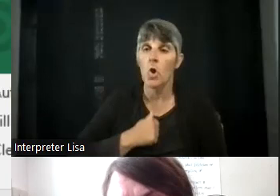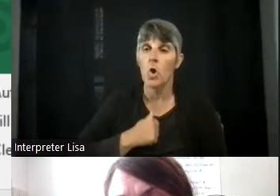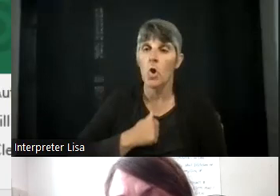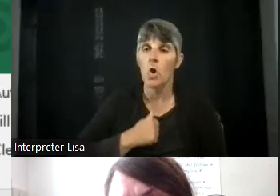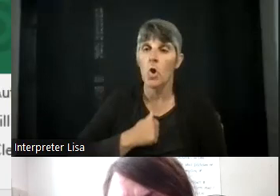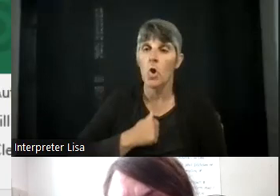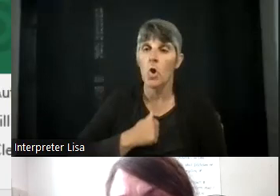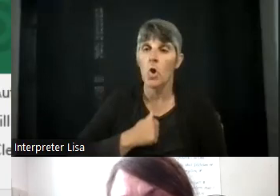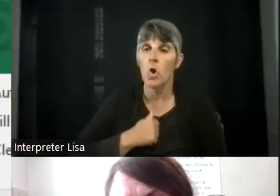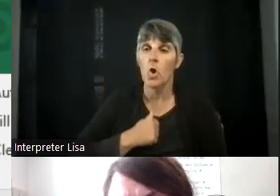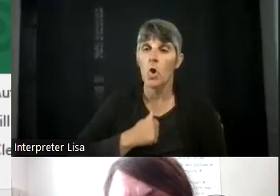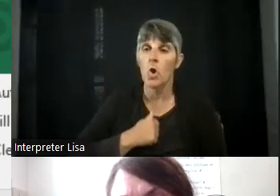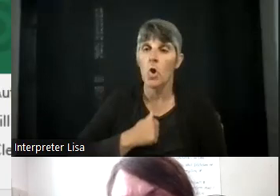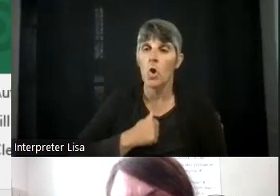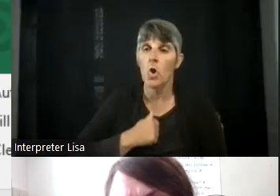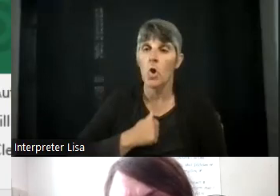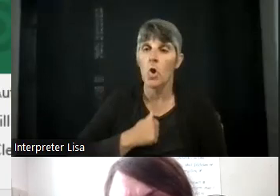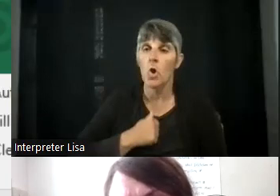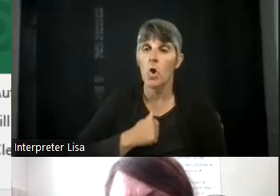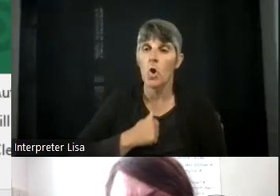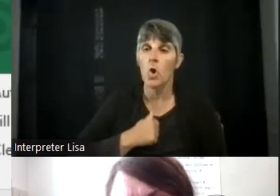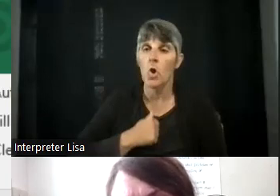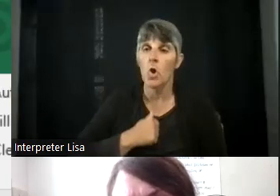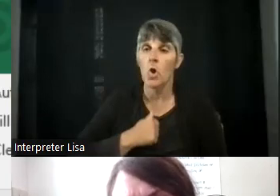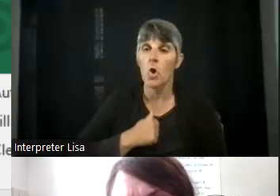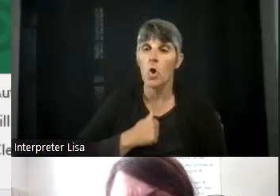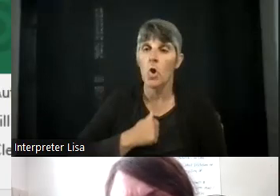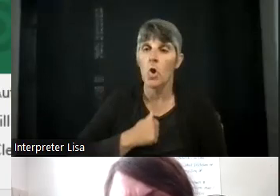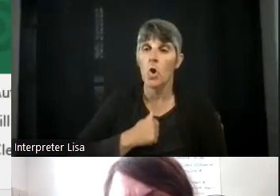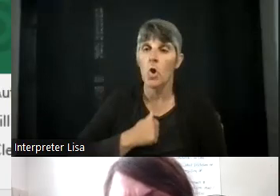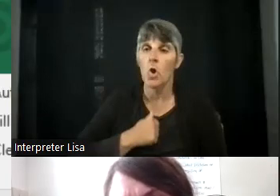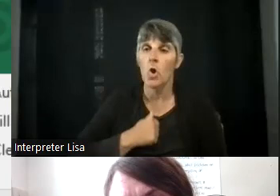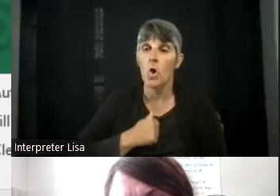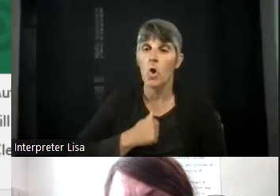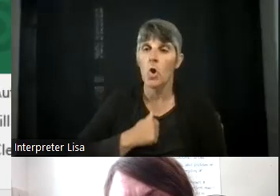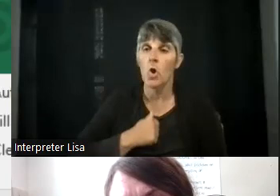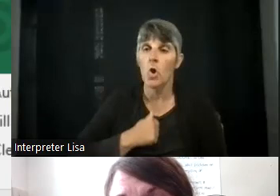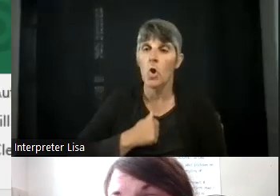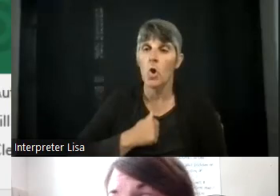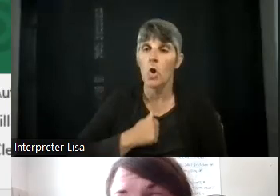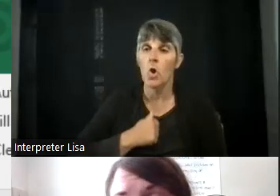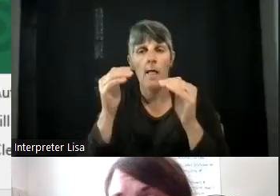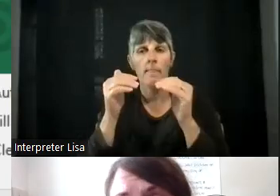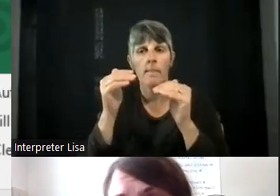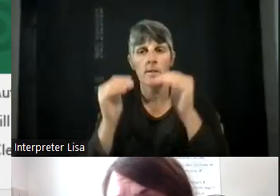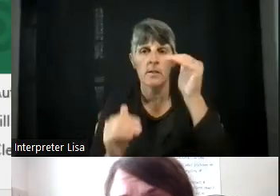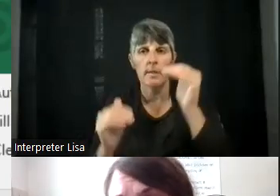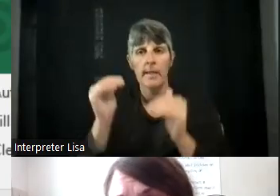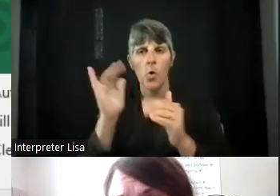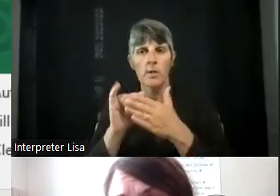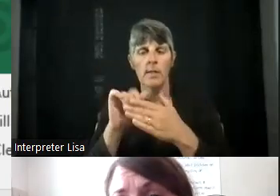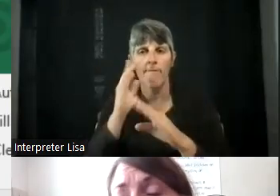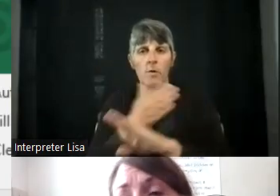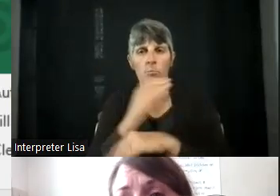Is that what we're trying to decide on the split, or is that for prior